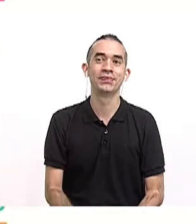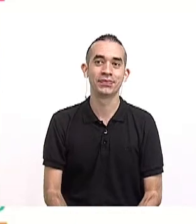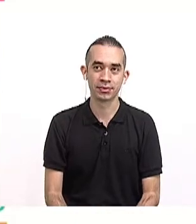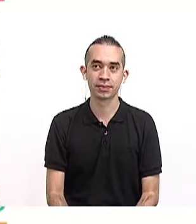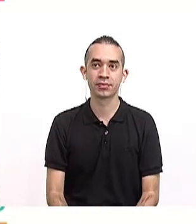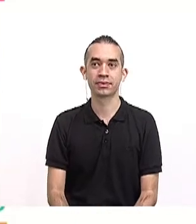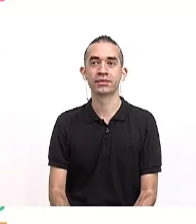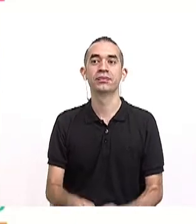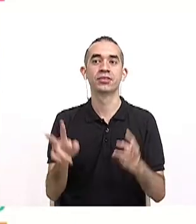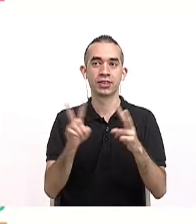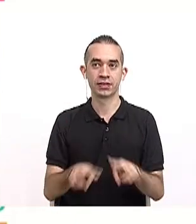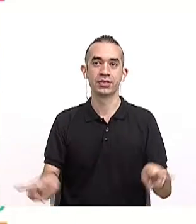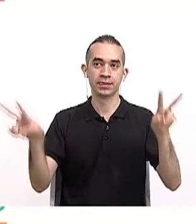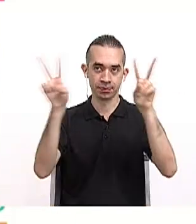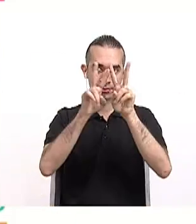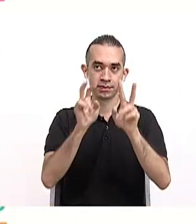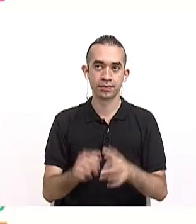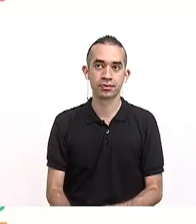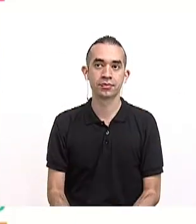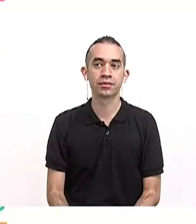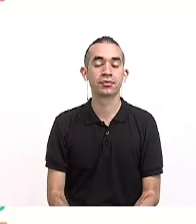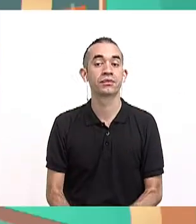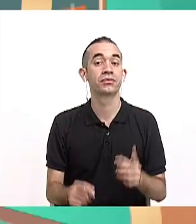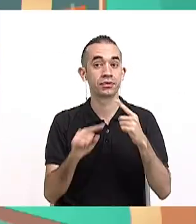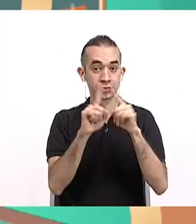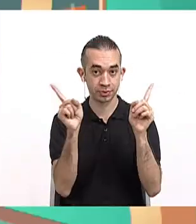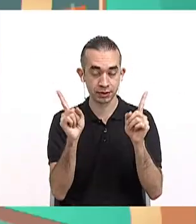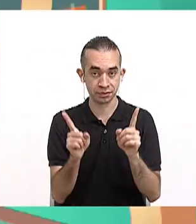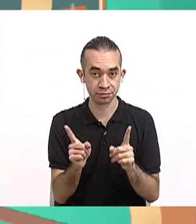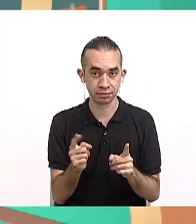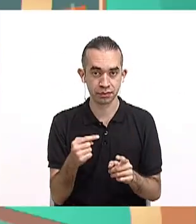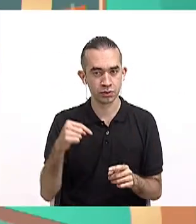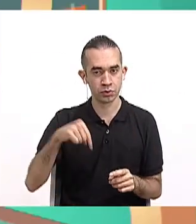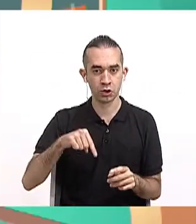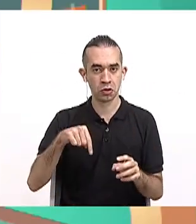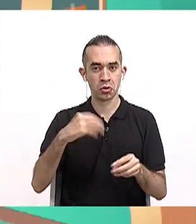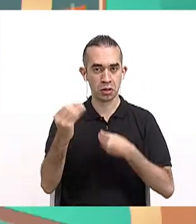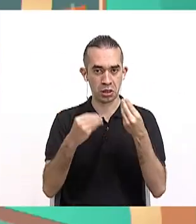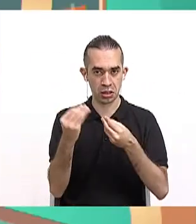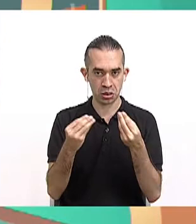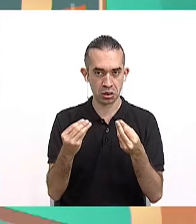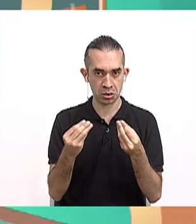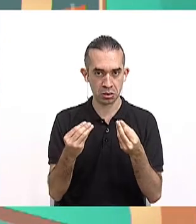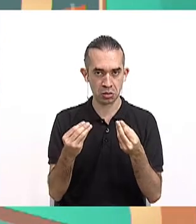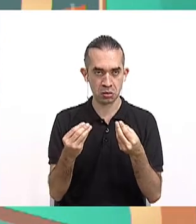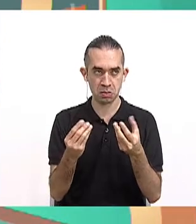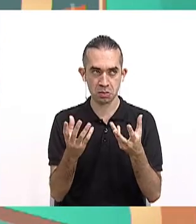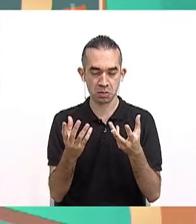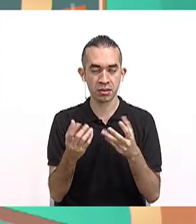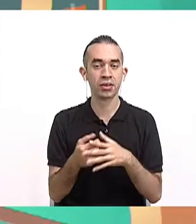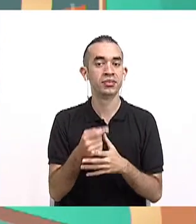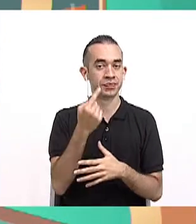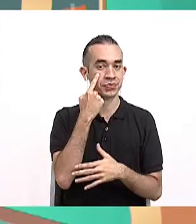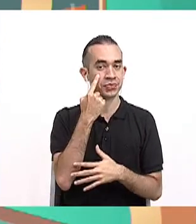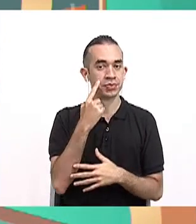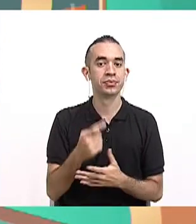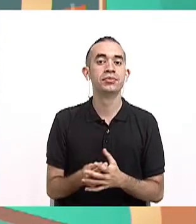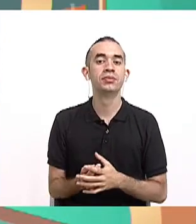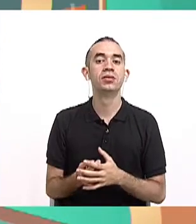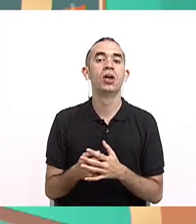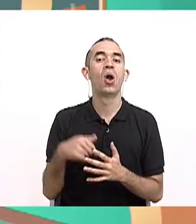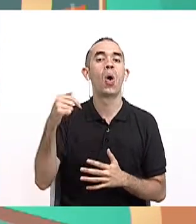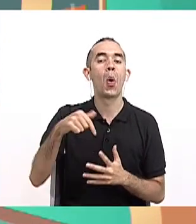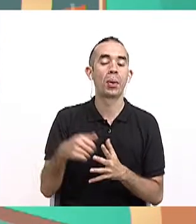lesson, values, okay? But before, let's see what we have to do today. So today, we're going to